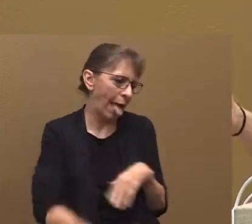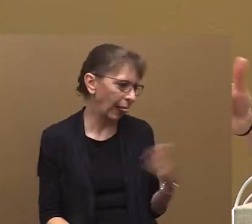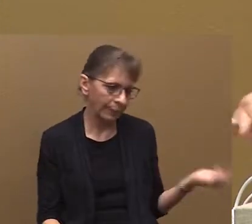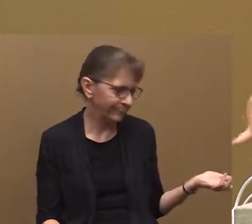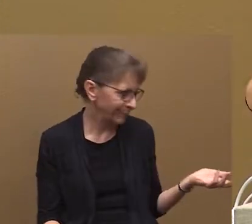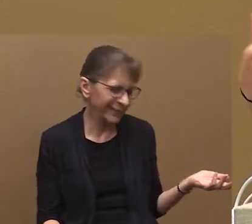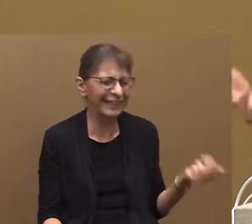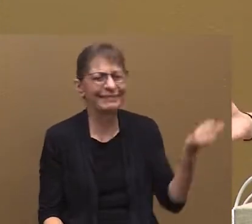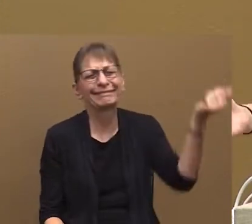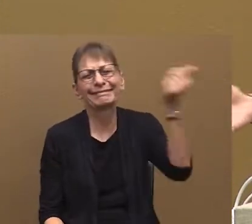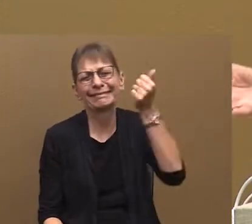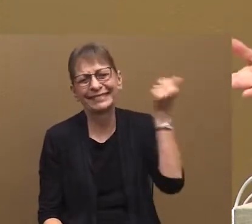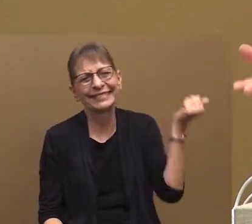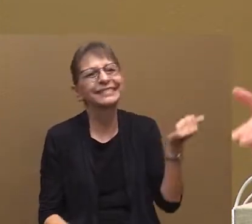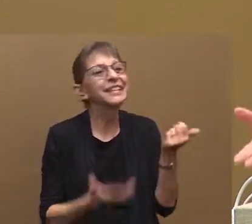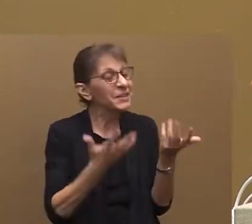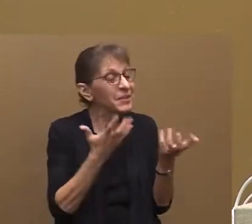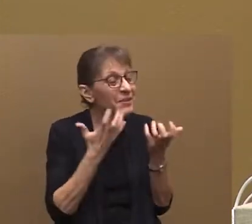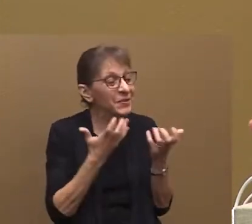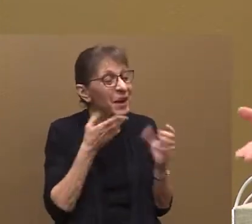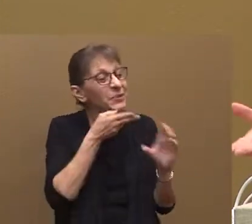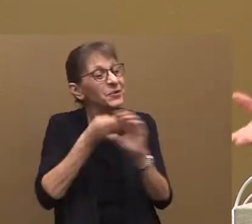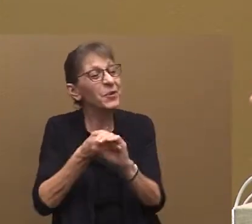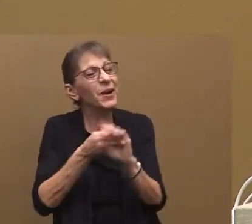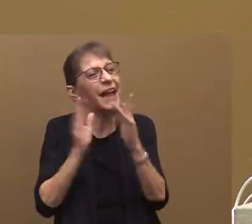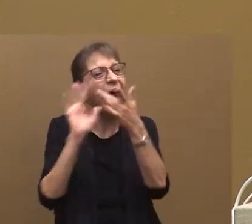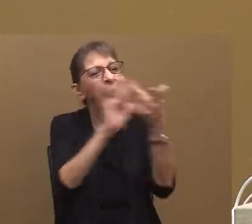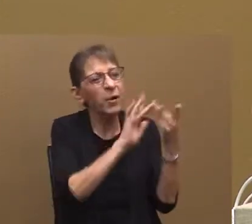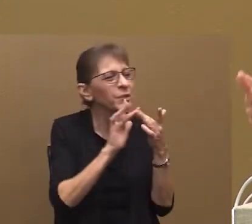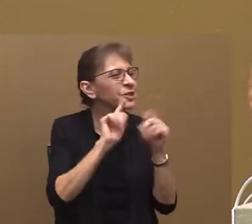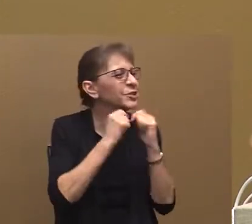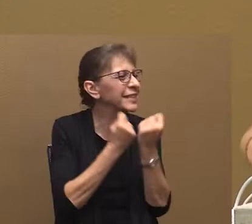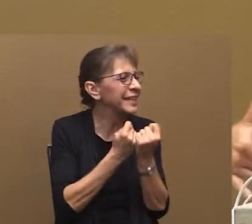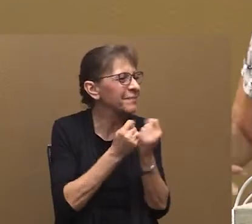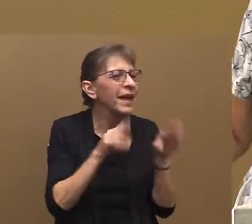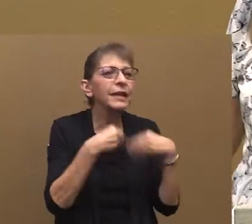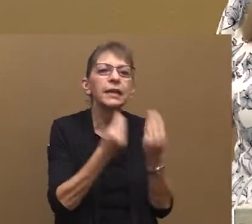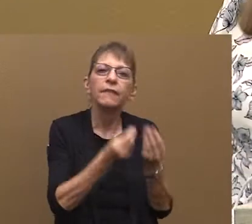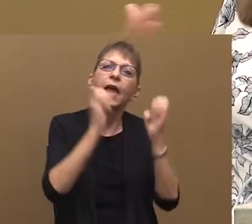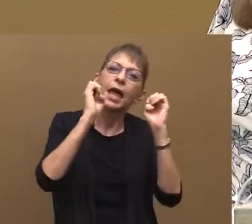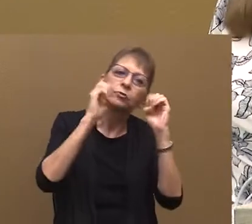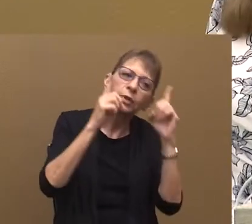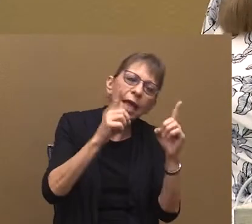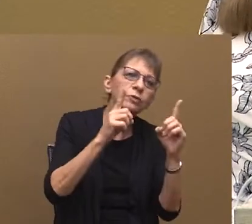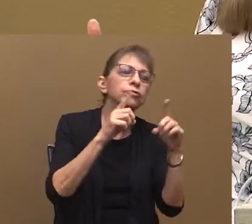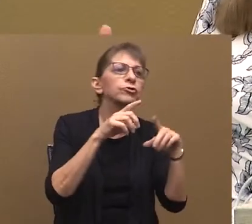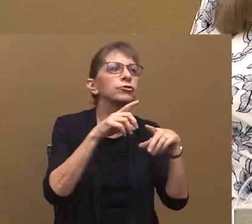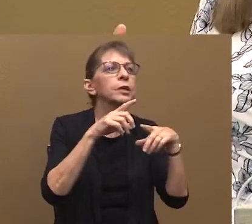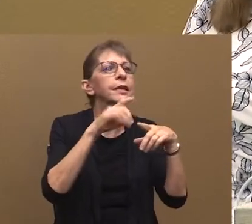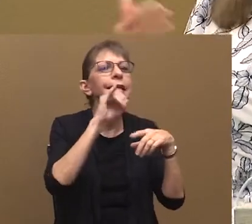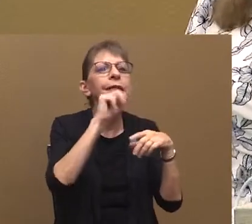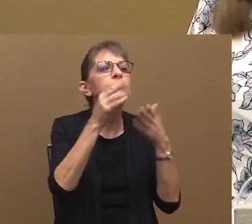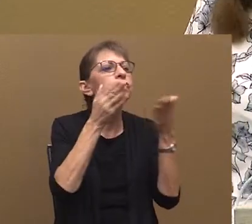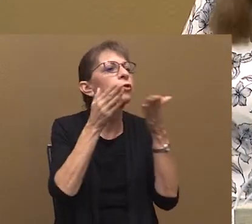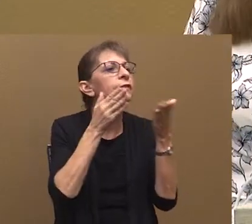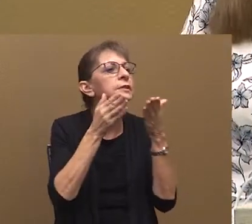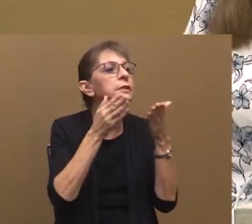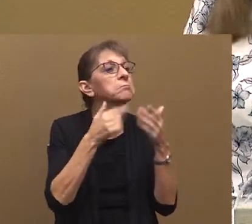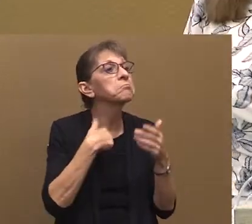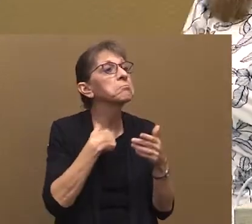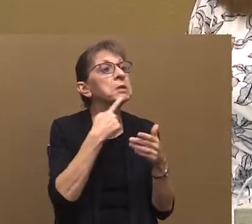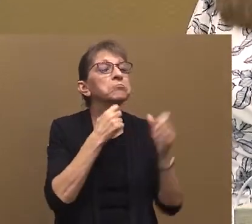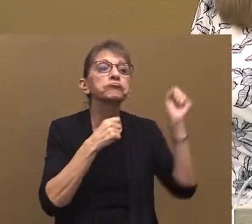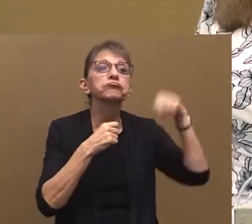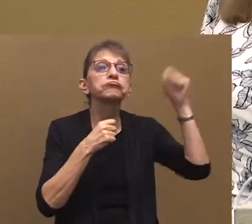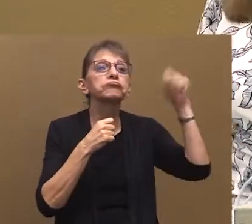a while. How would you like to be on the outreach team and provide educational in-services?